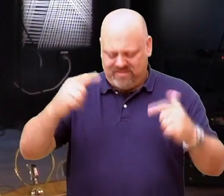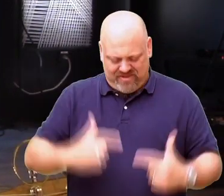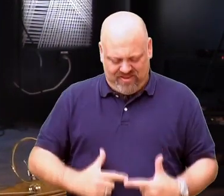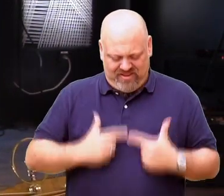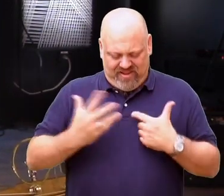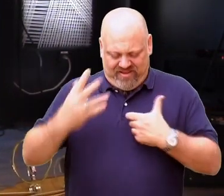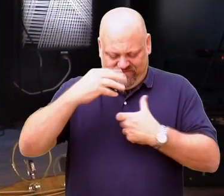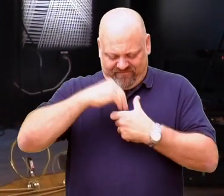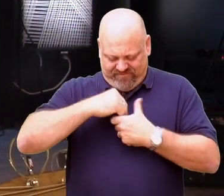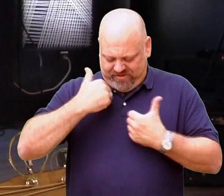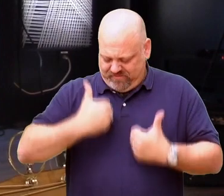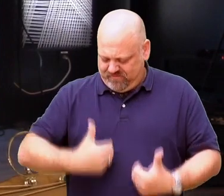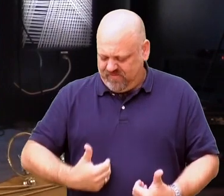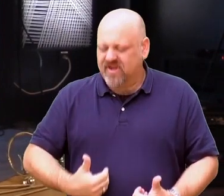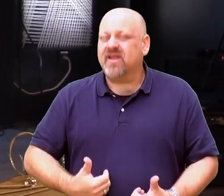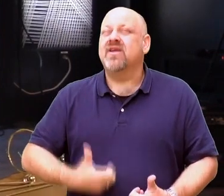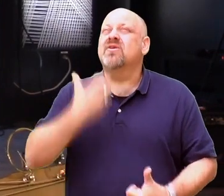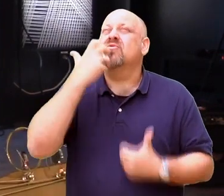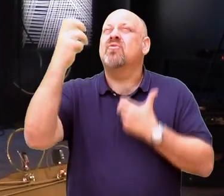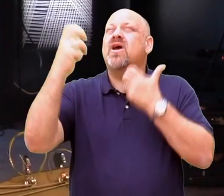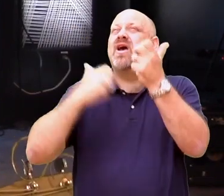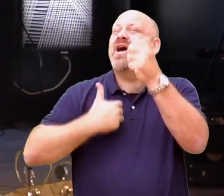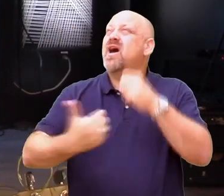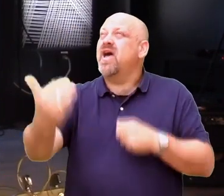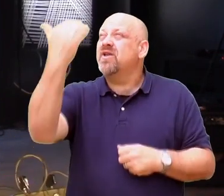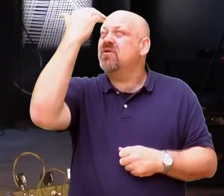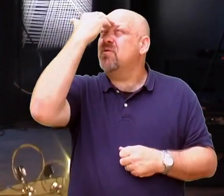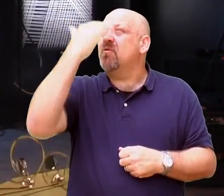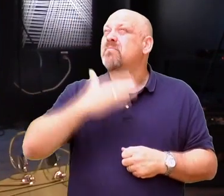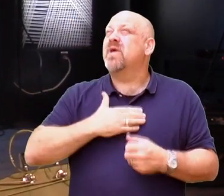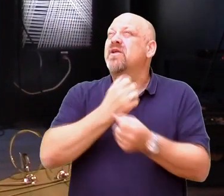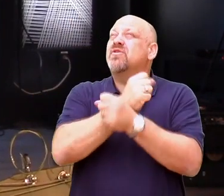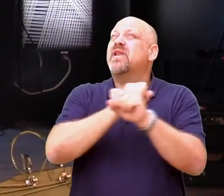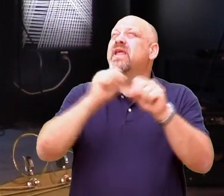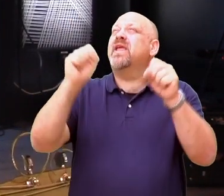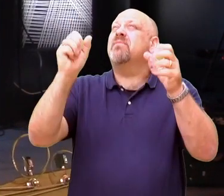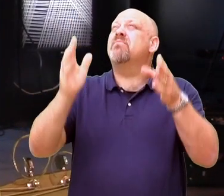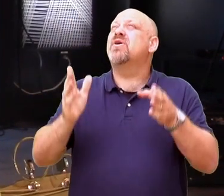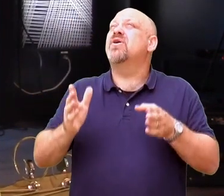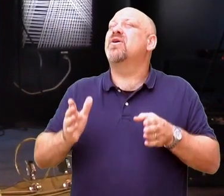within me cry, I know